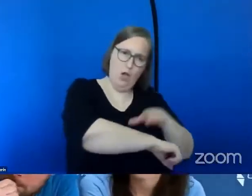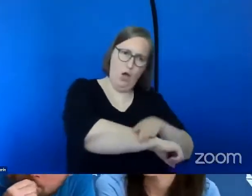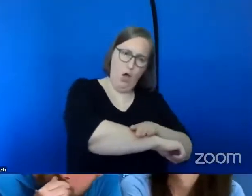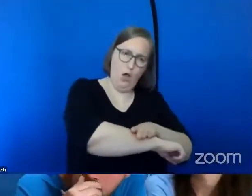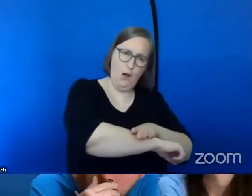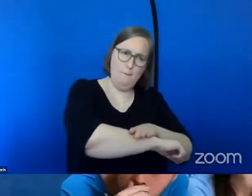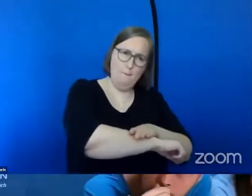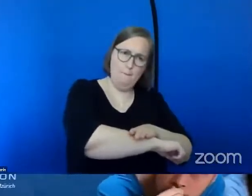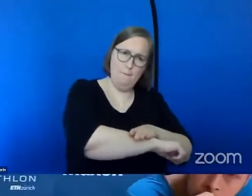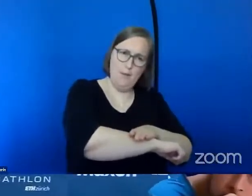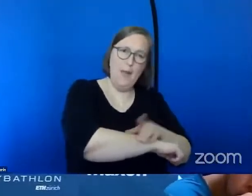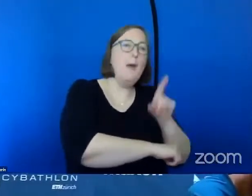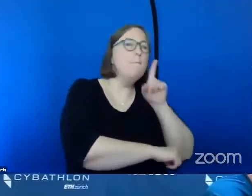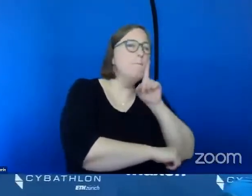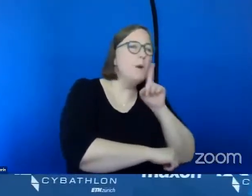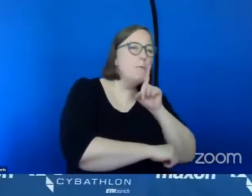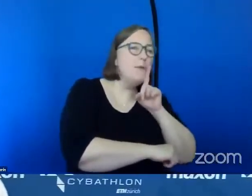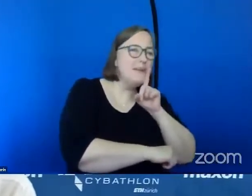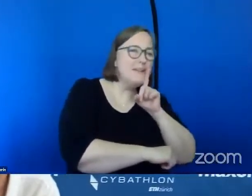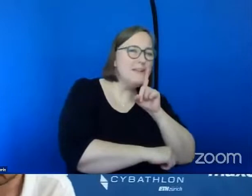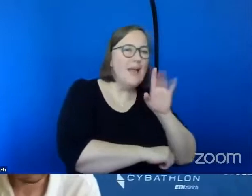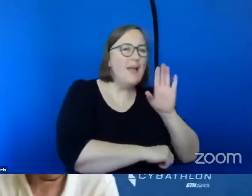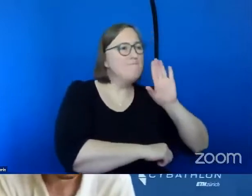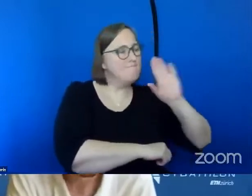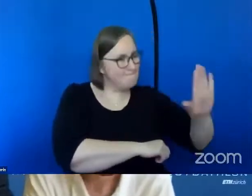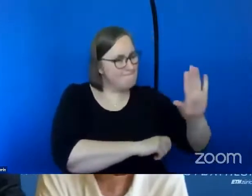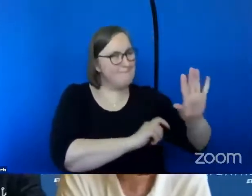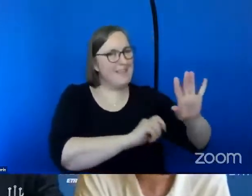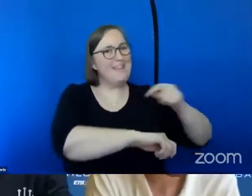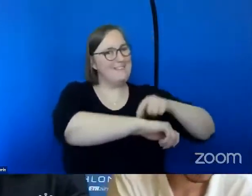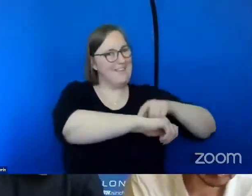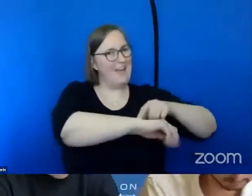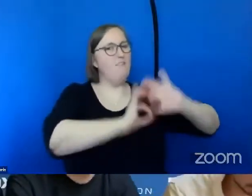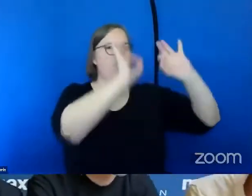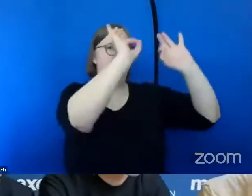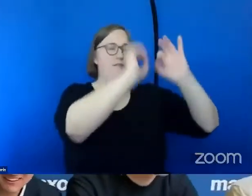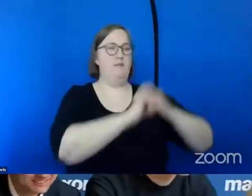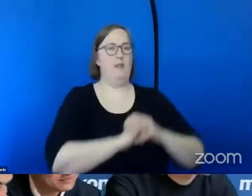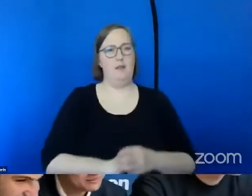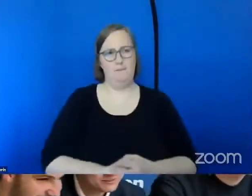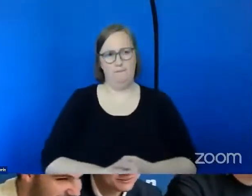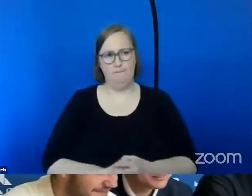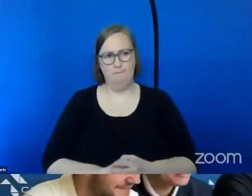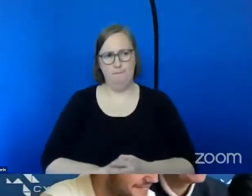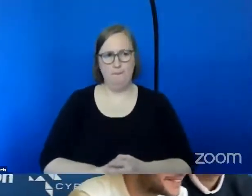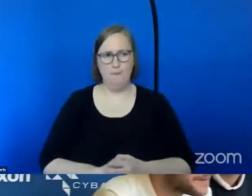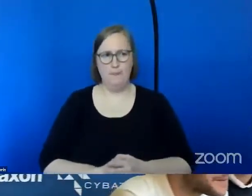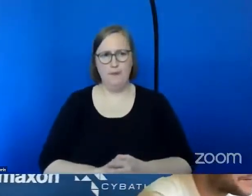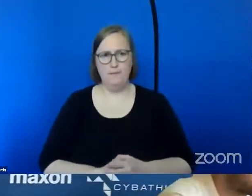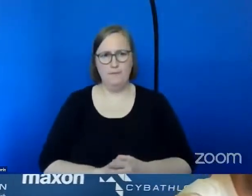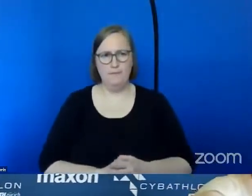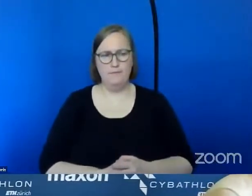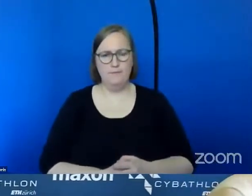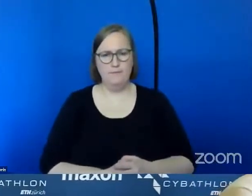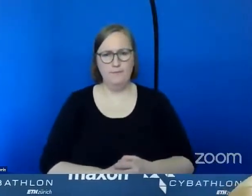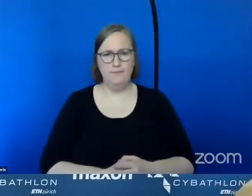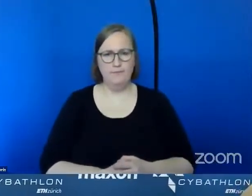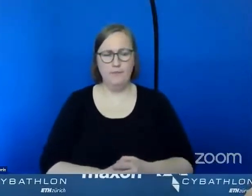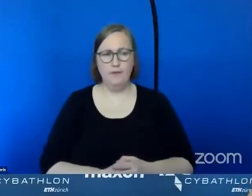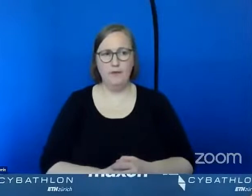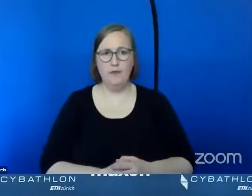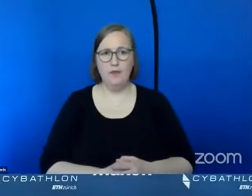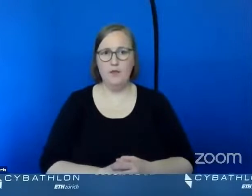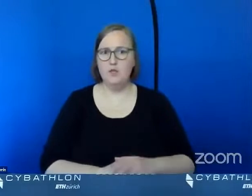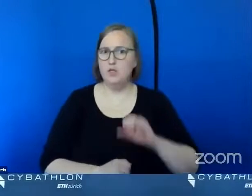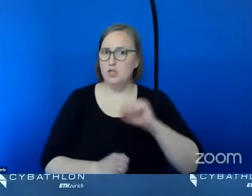be up first and, of course, competing. Then we've got Arm to You, the Spanish team with Kyle Briggs. So